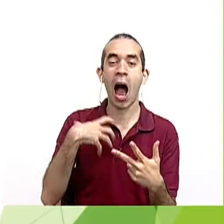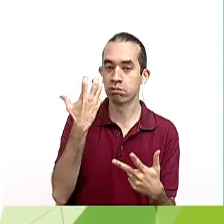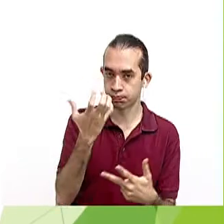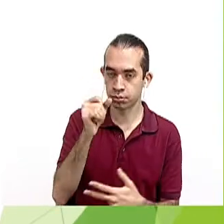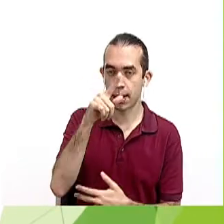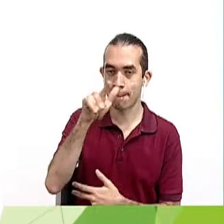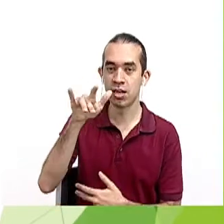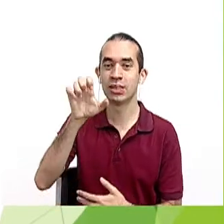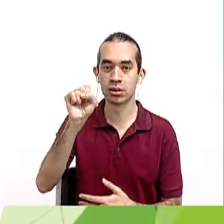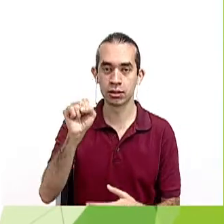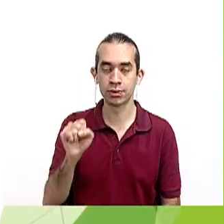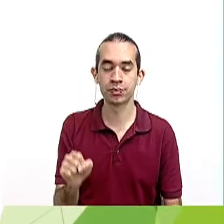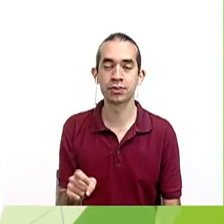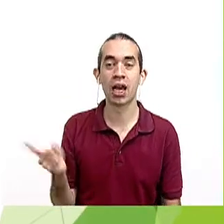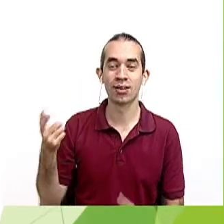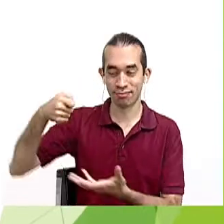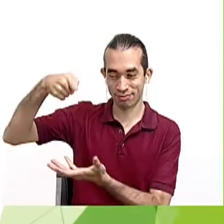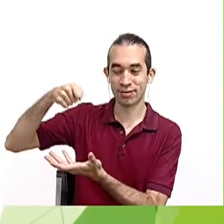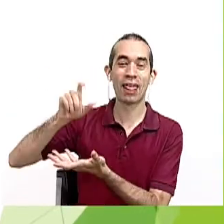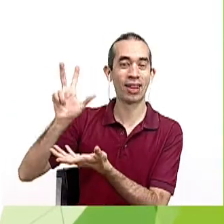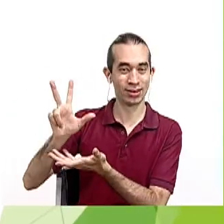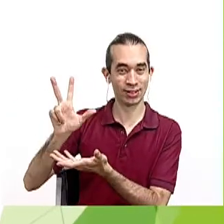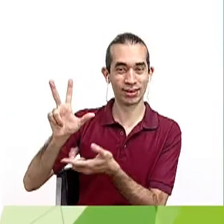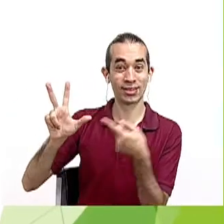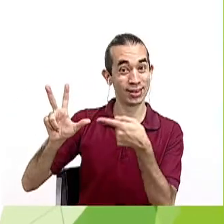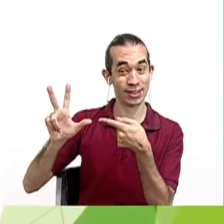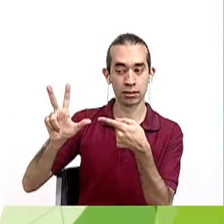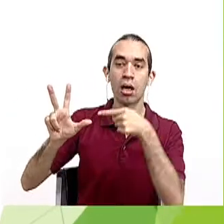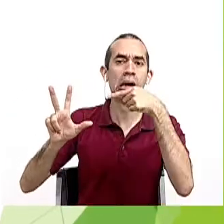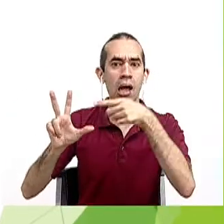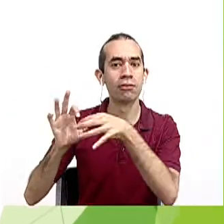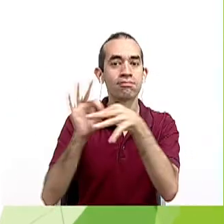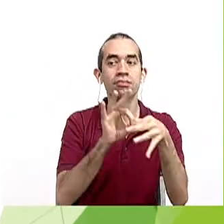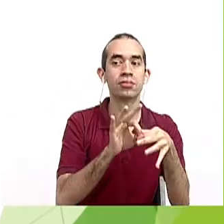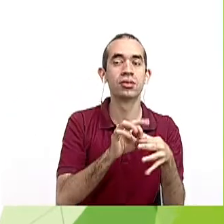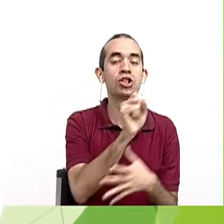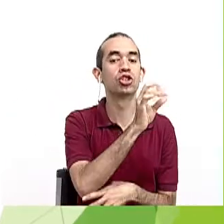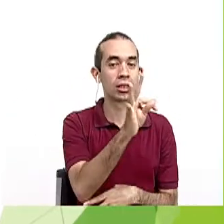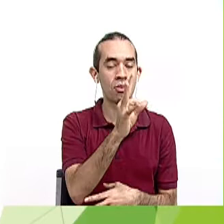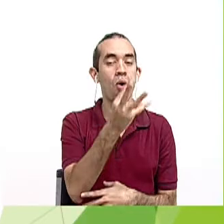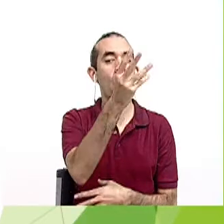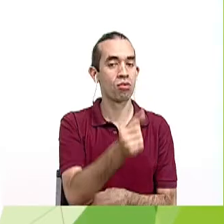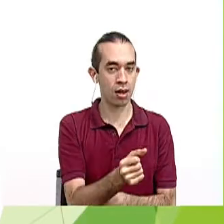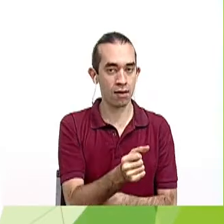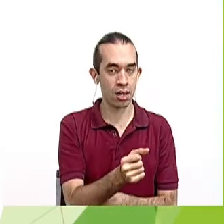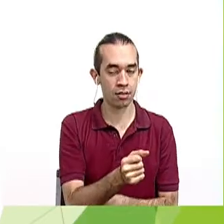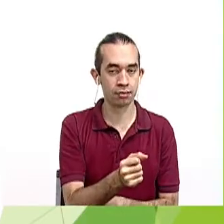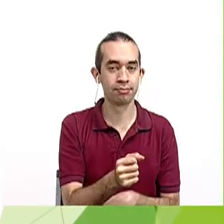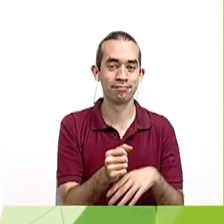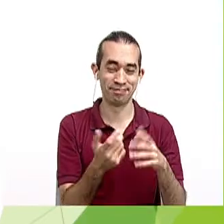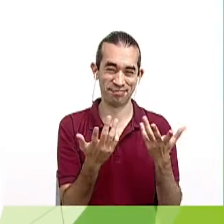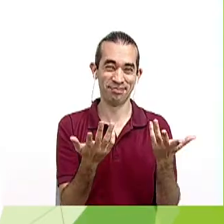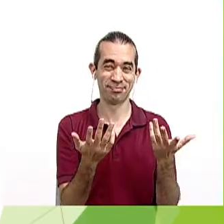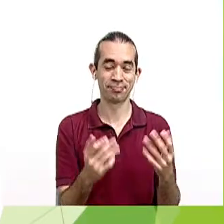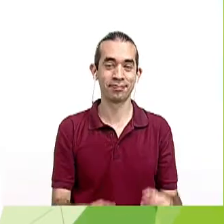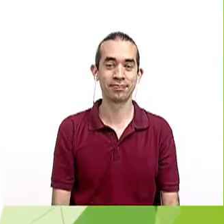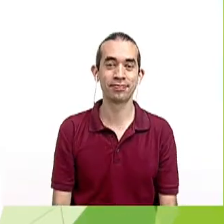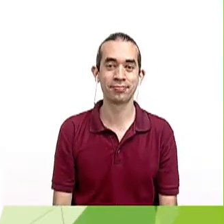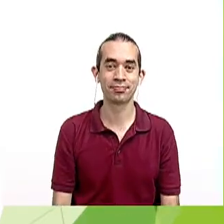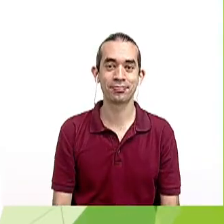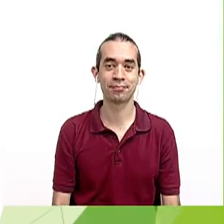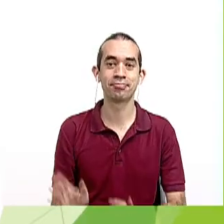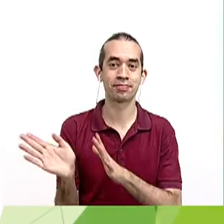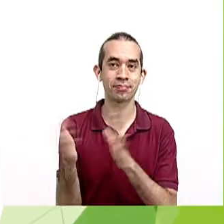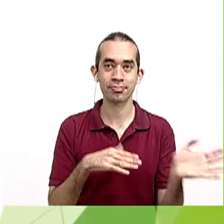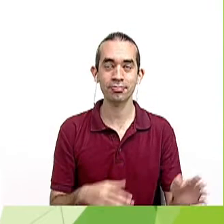3 apples in the basket. So, countable nouns are the nouns we can count.